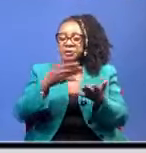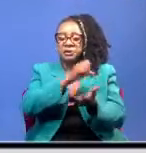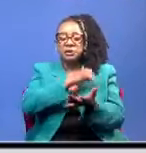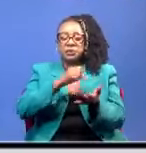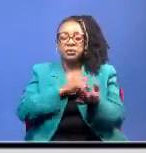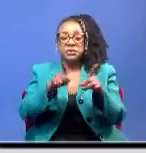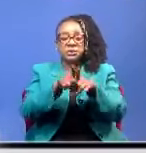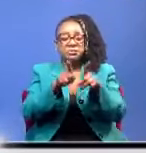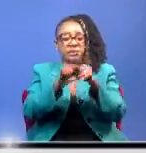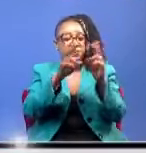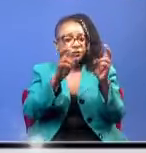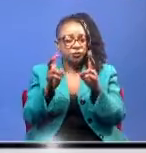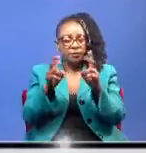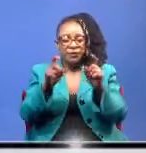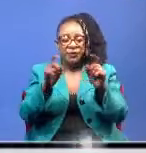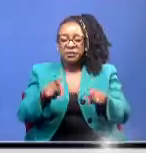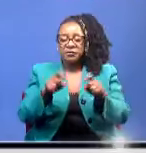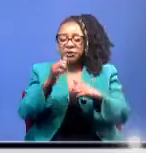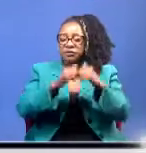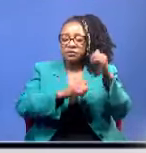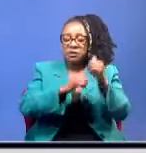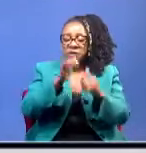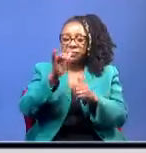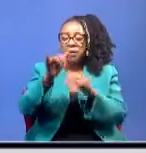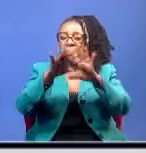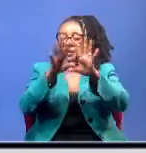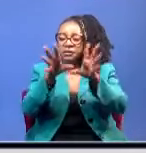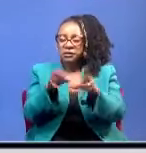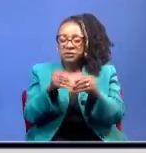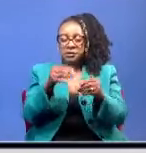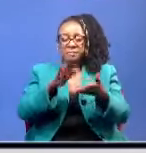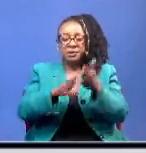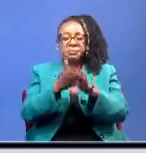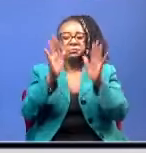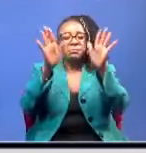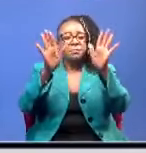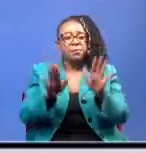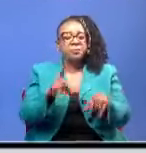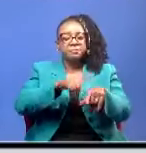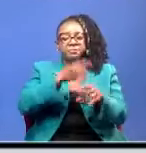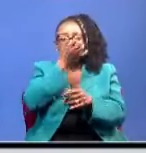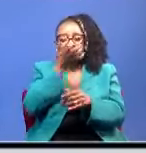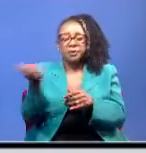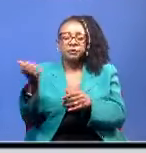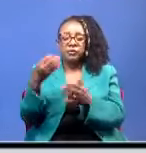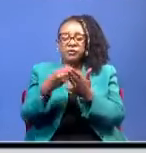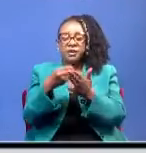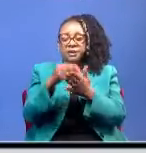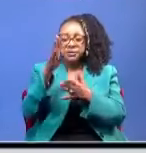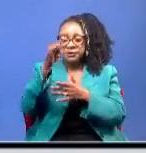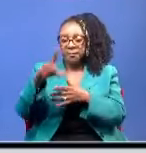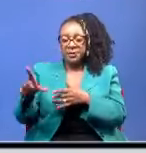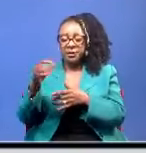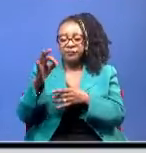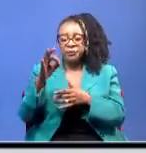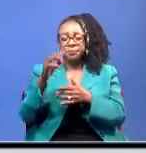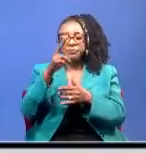matter. The need for restructuring the budgets becomes essential after the rejection of the finance bill for the financial